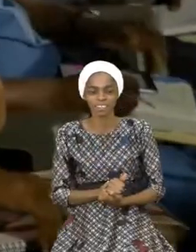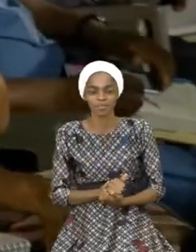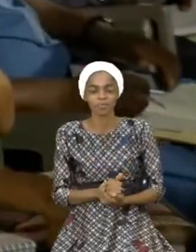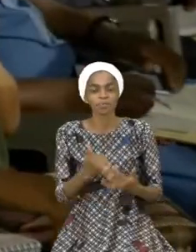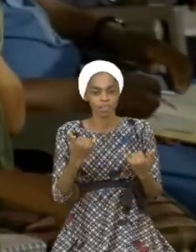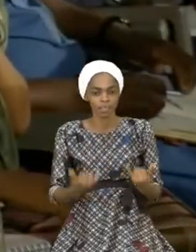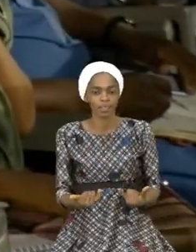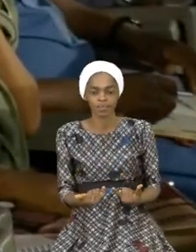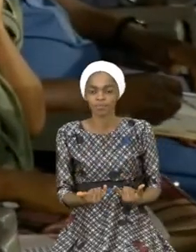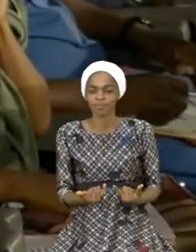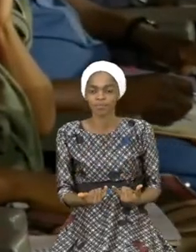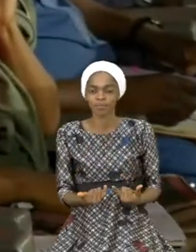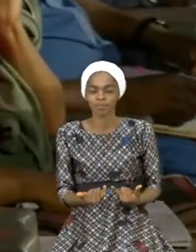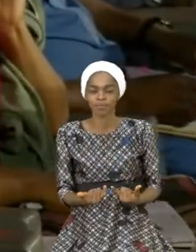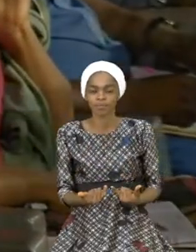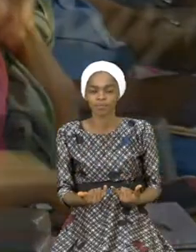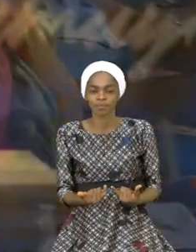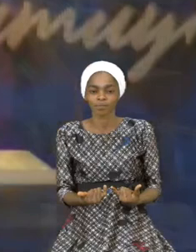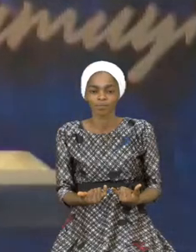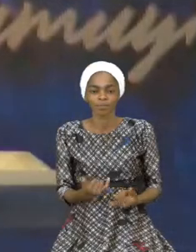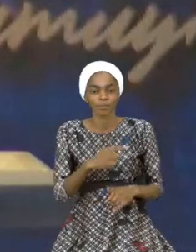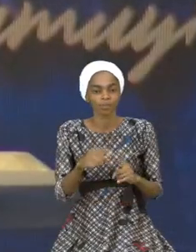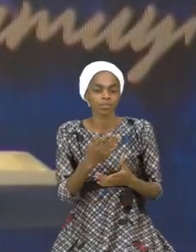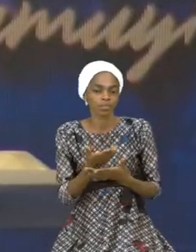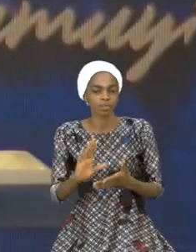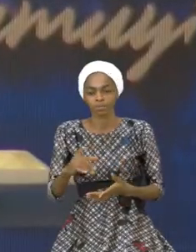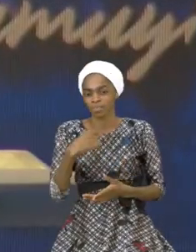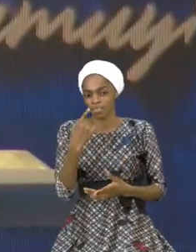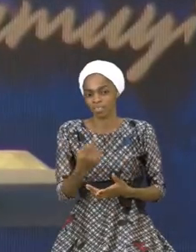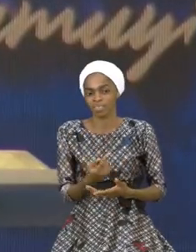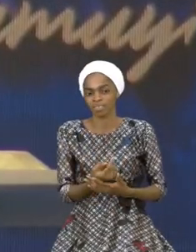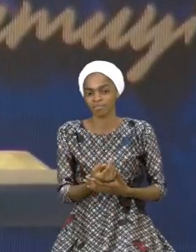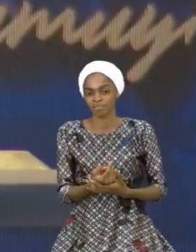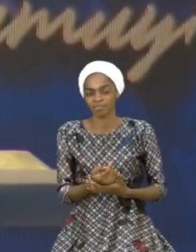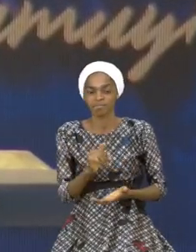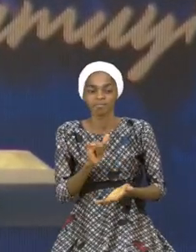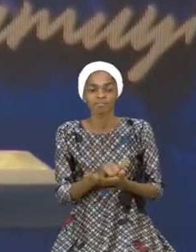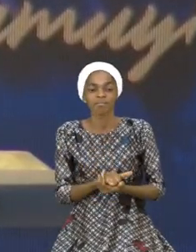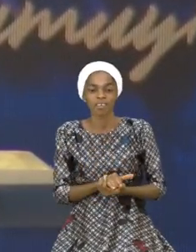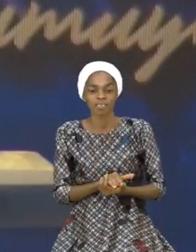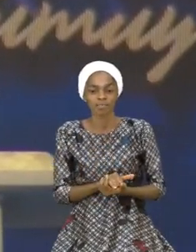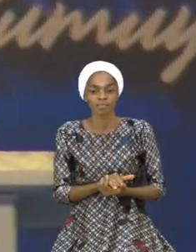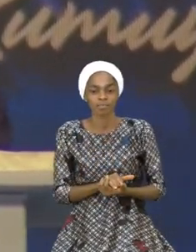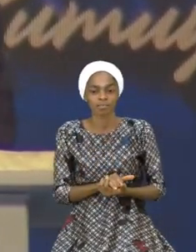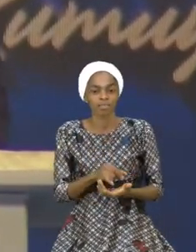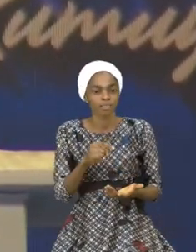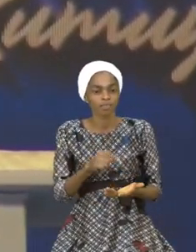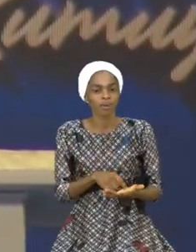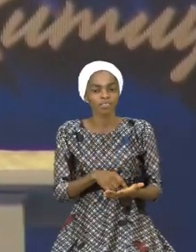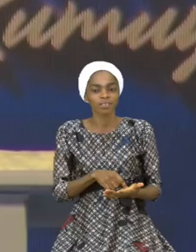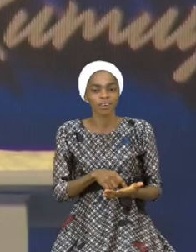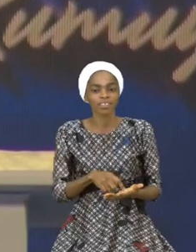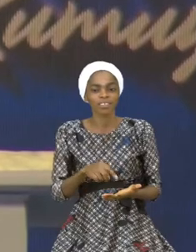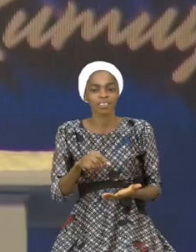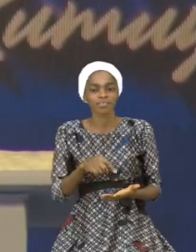now when somebody says that this restaurant is very